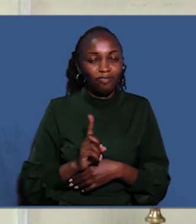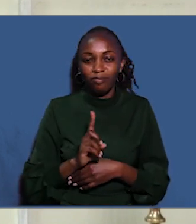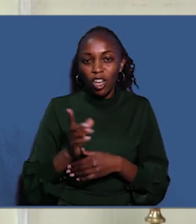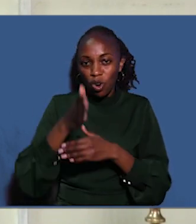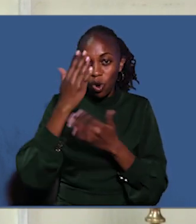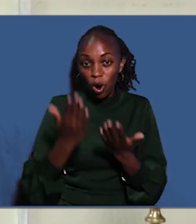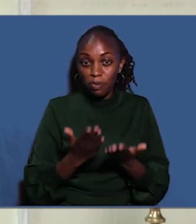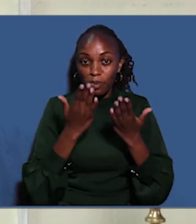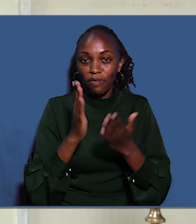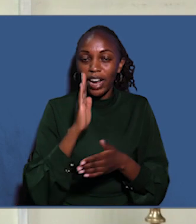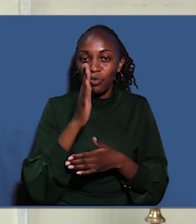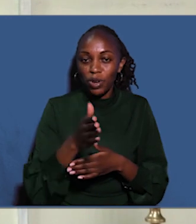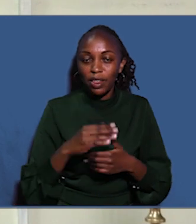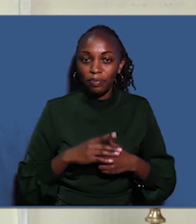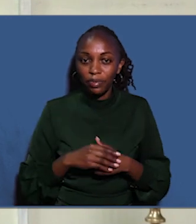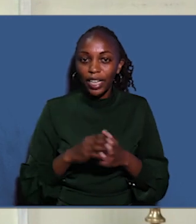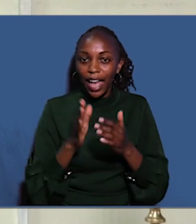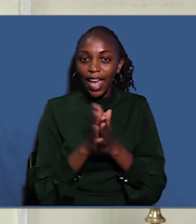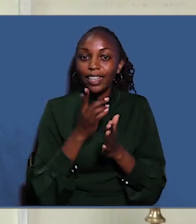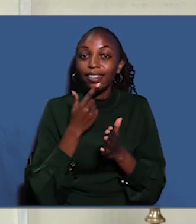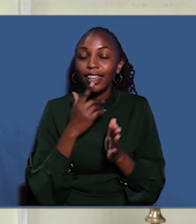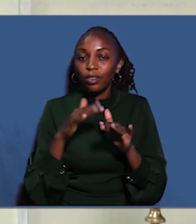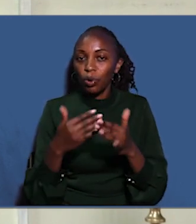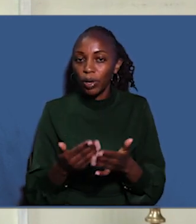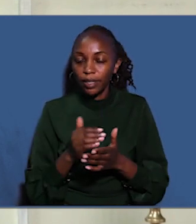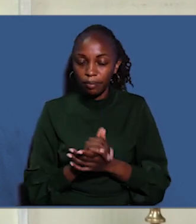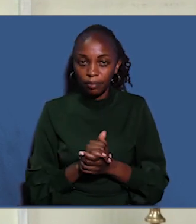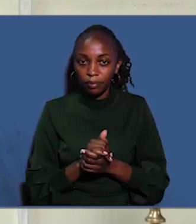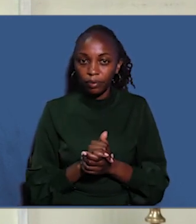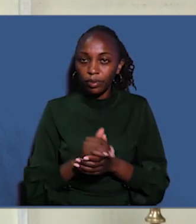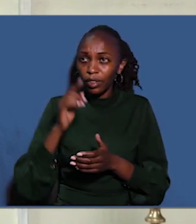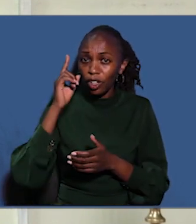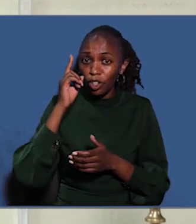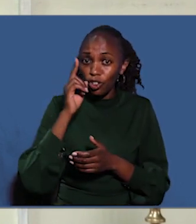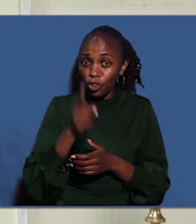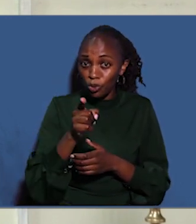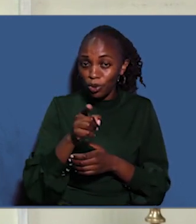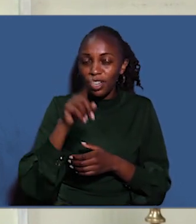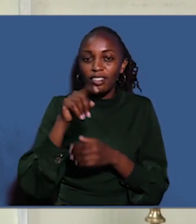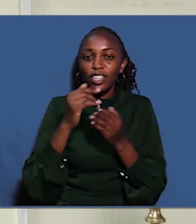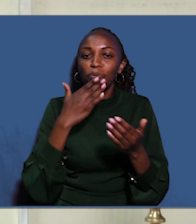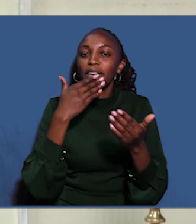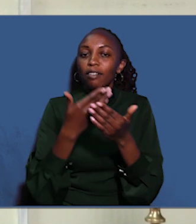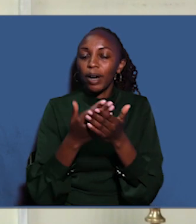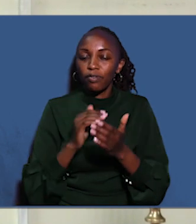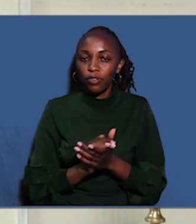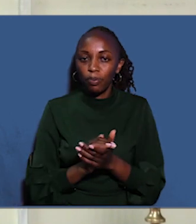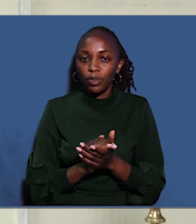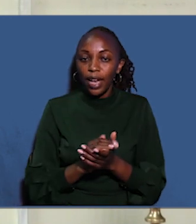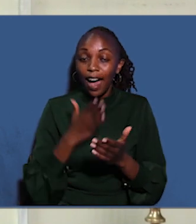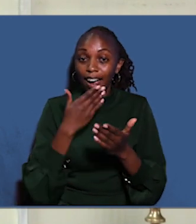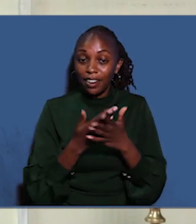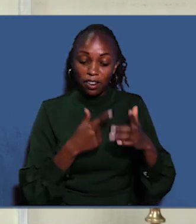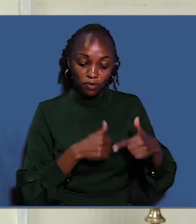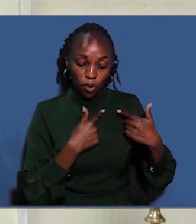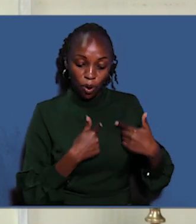provide. And he says, you need to be grateful. A grateful